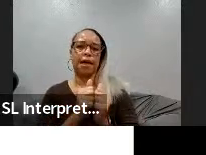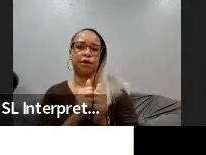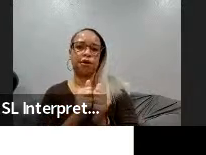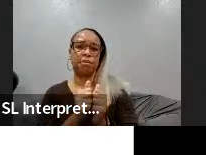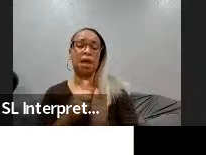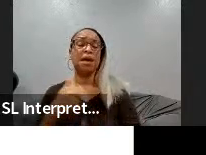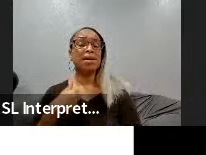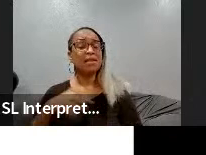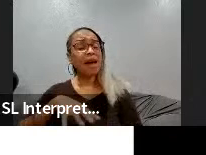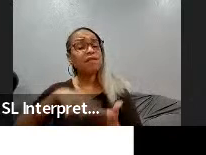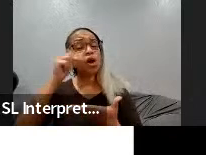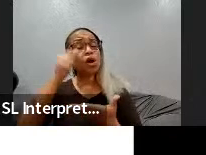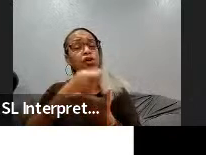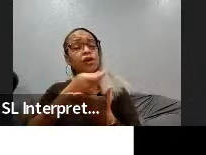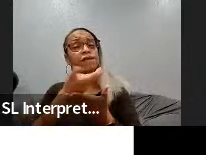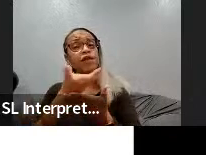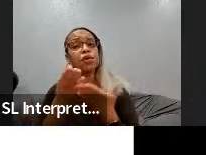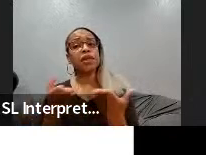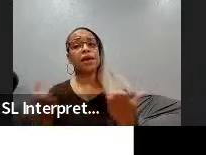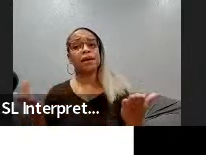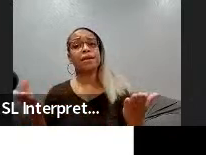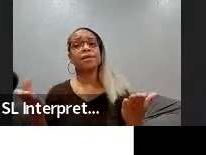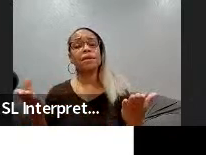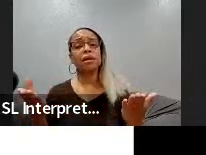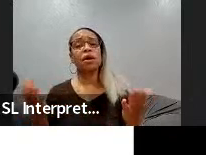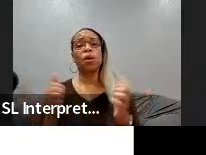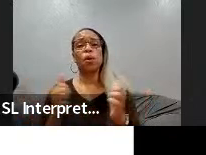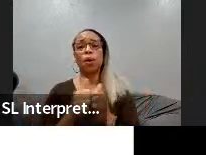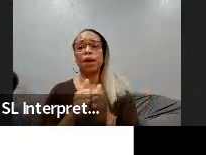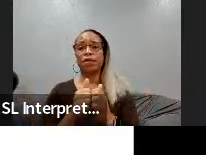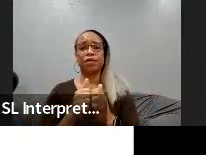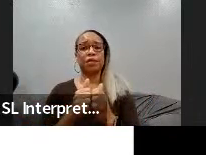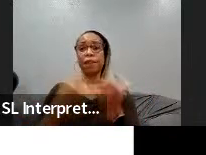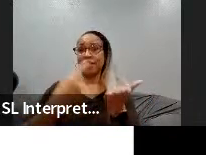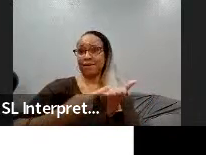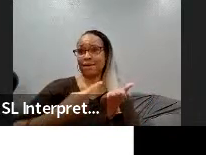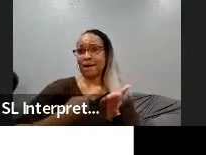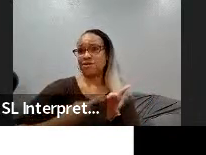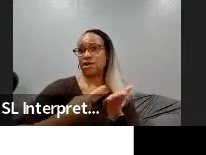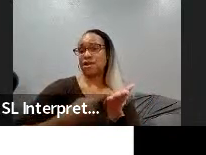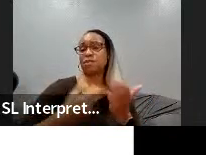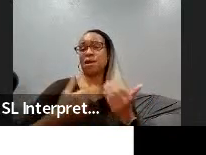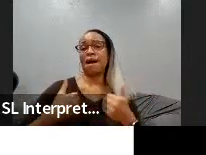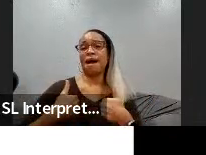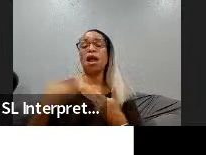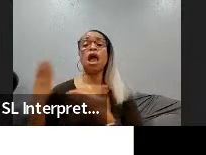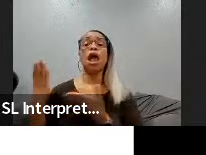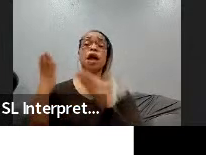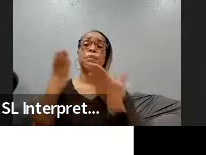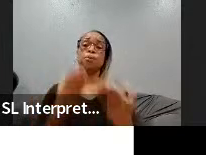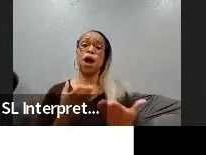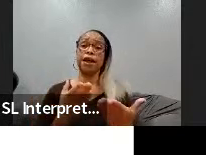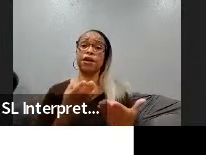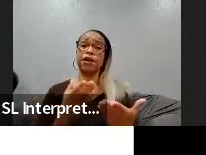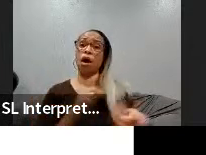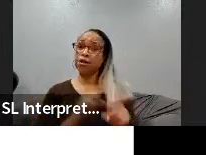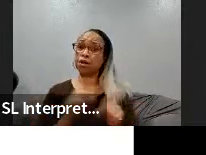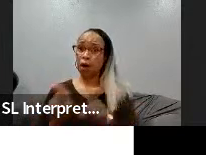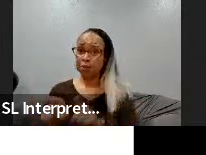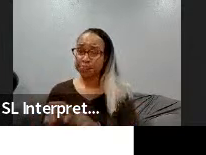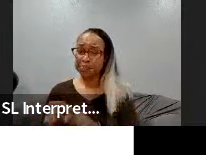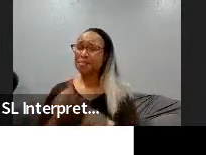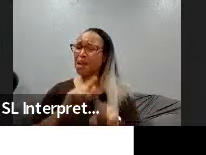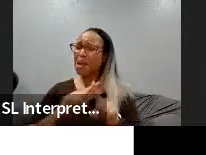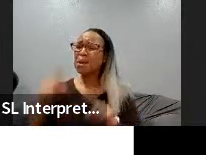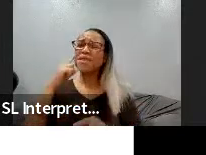few things with all of the discussions we've had and brought some of them back out. But I do think there's more